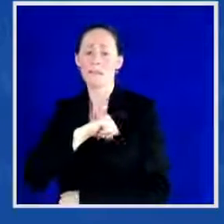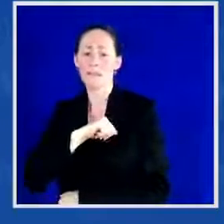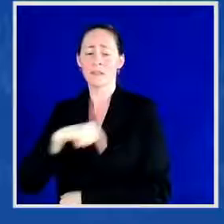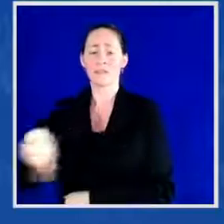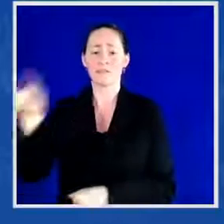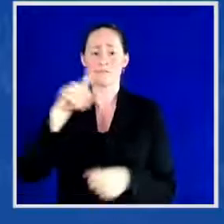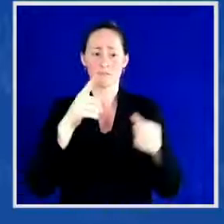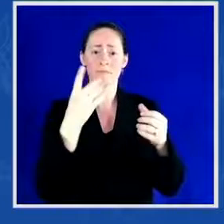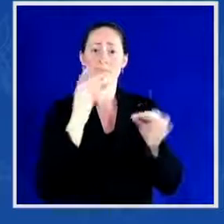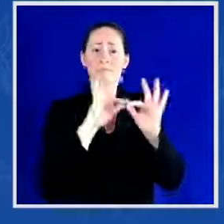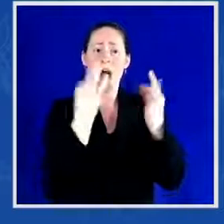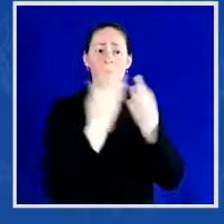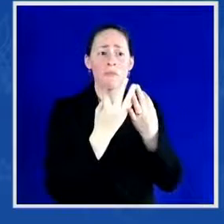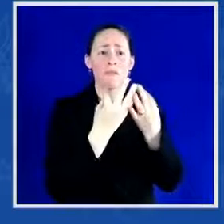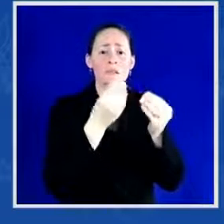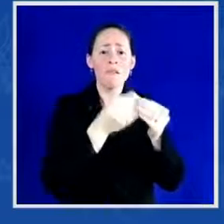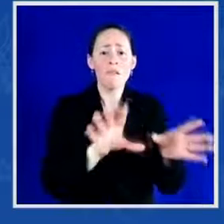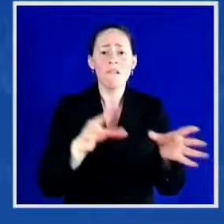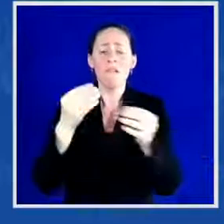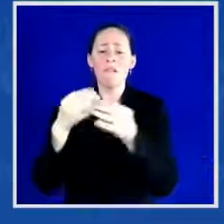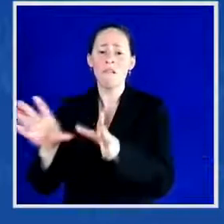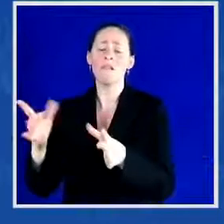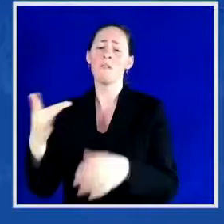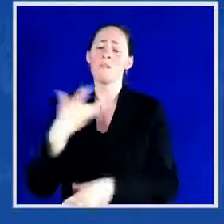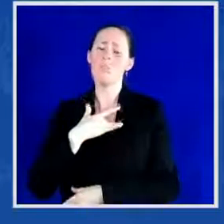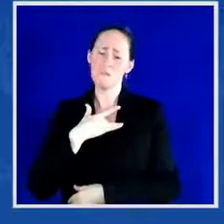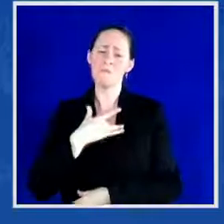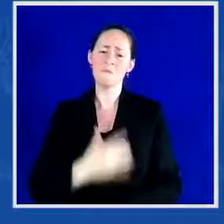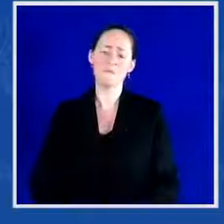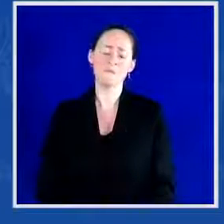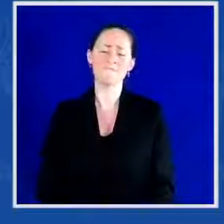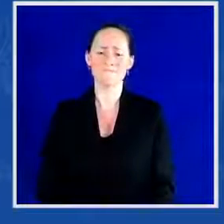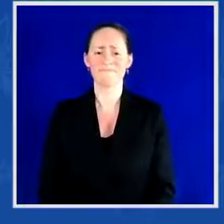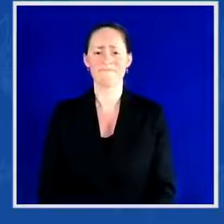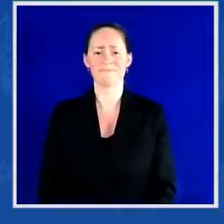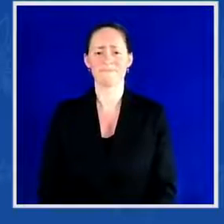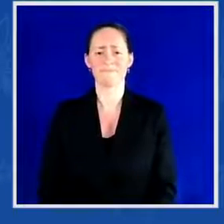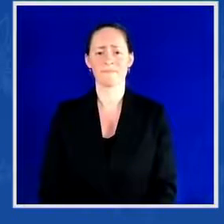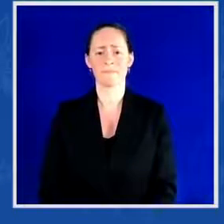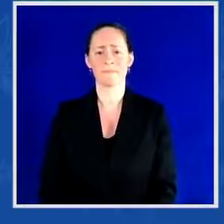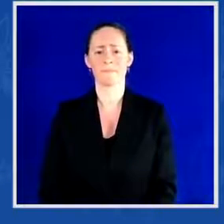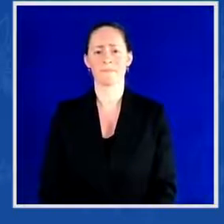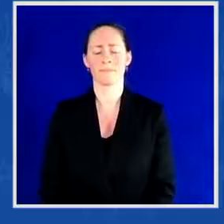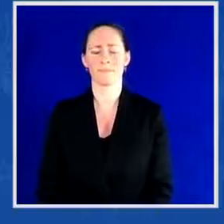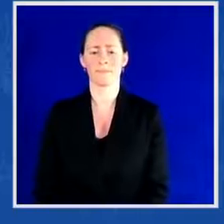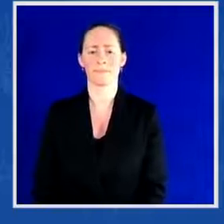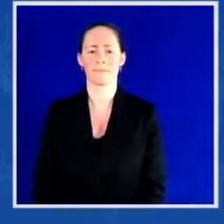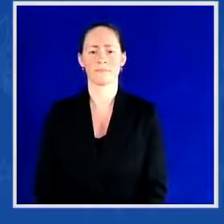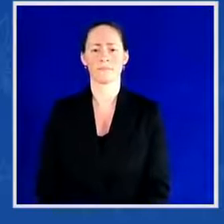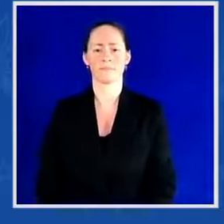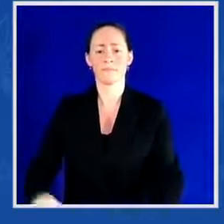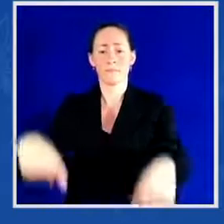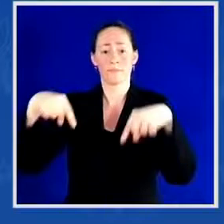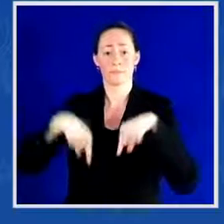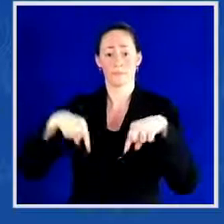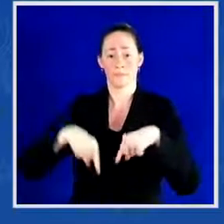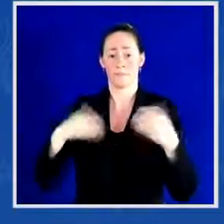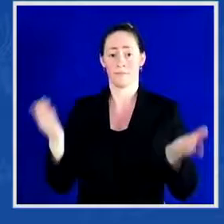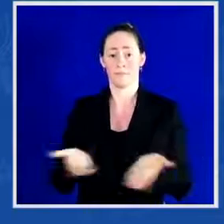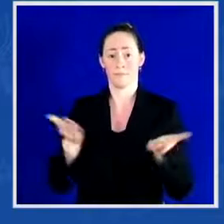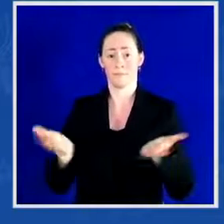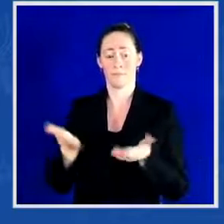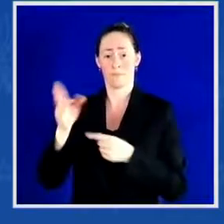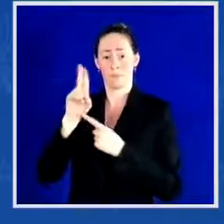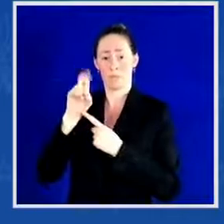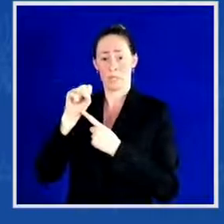United States committed to working with the United Nations, and we remain committed to working with the United Nations and other international stakeholders to provide